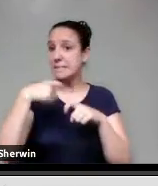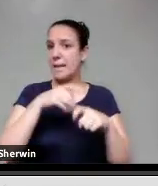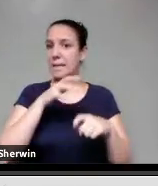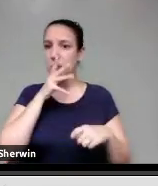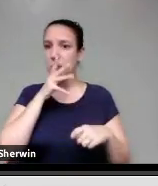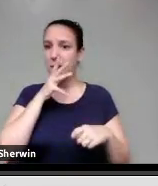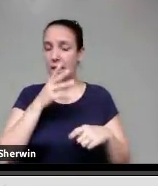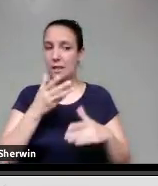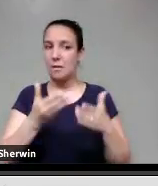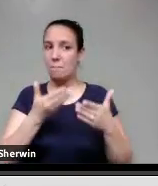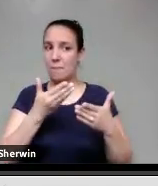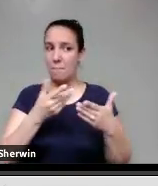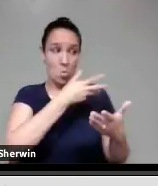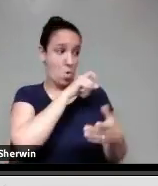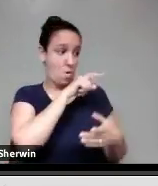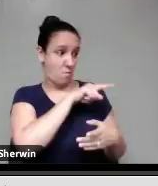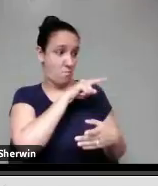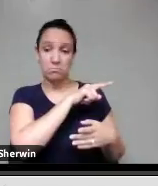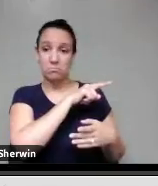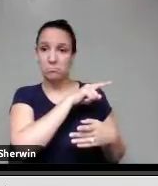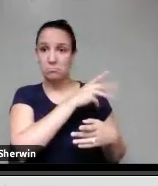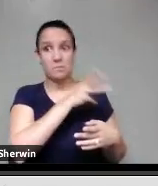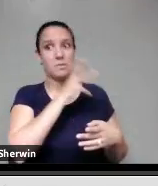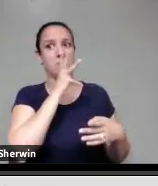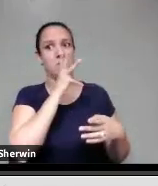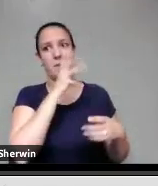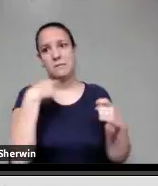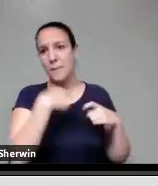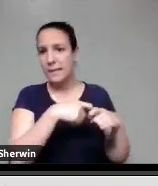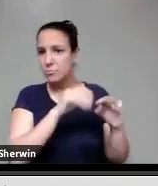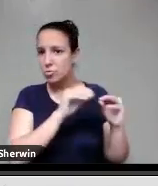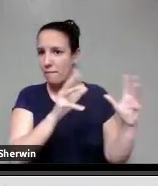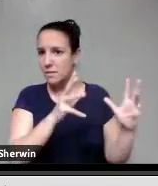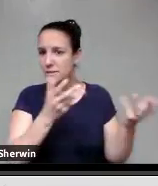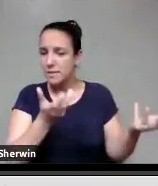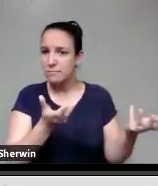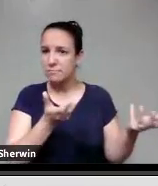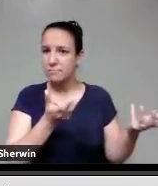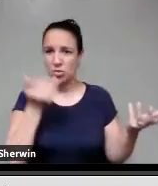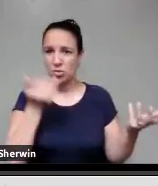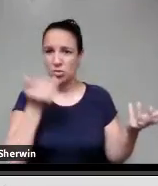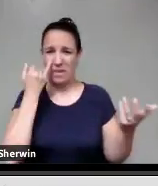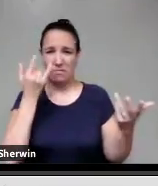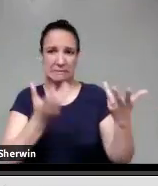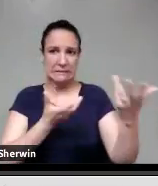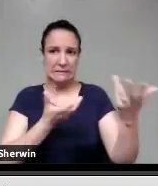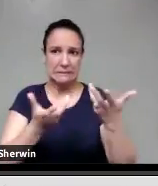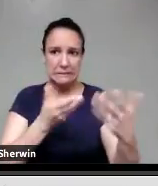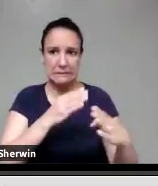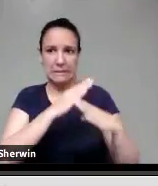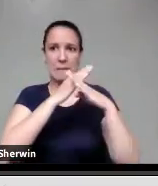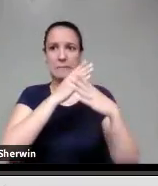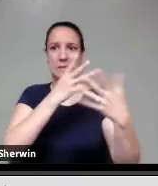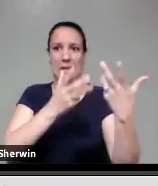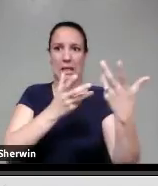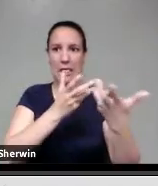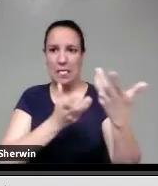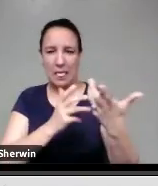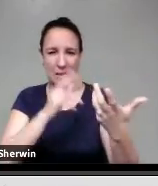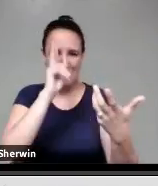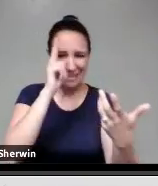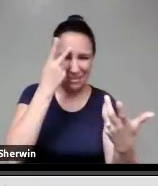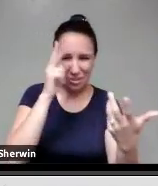maybe you want your ally to be somebody that speaks Spanish so that they can, if you do have any obstacles or start to misunderstand